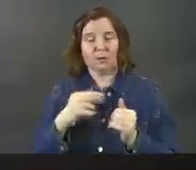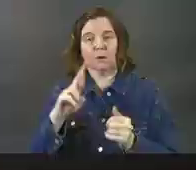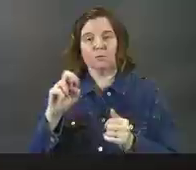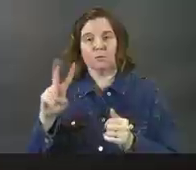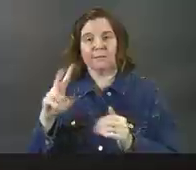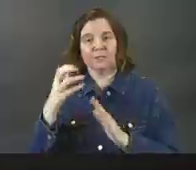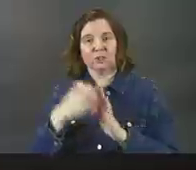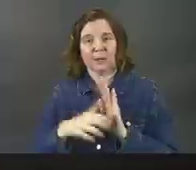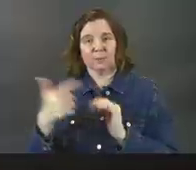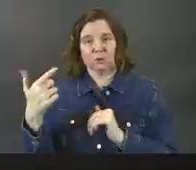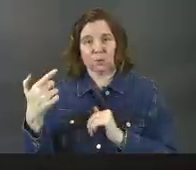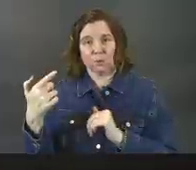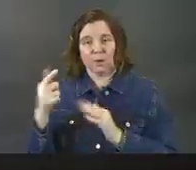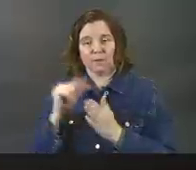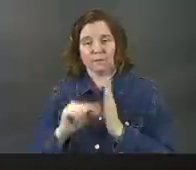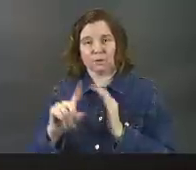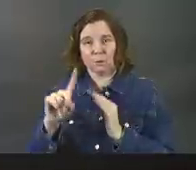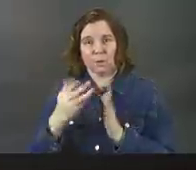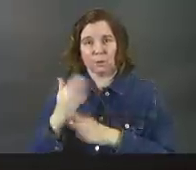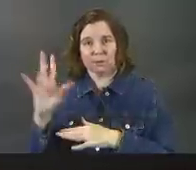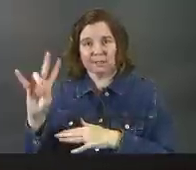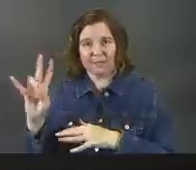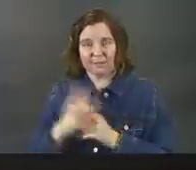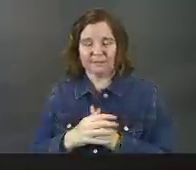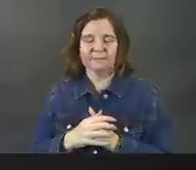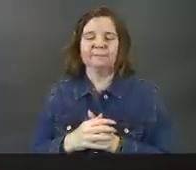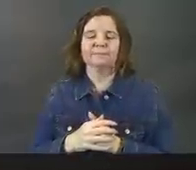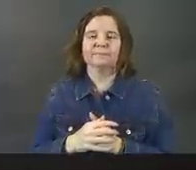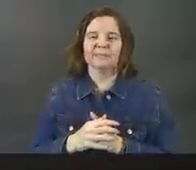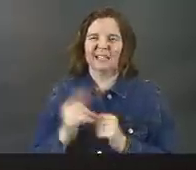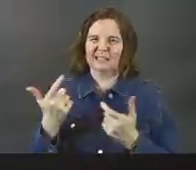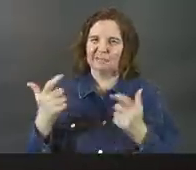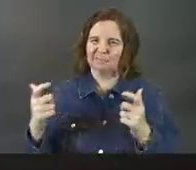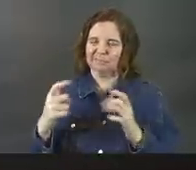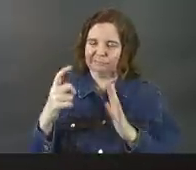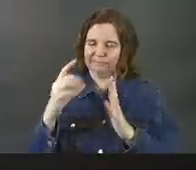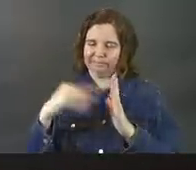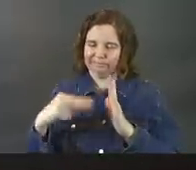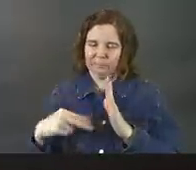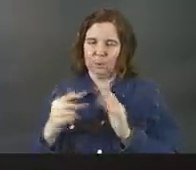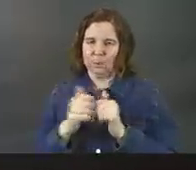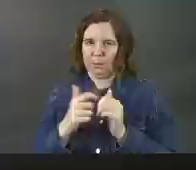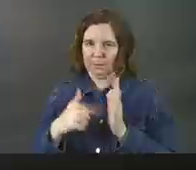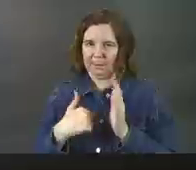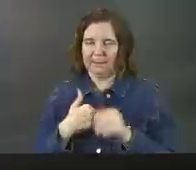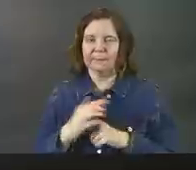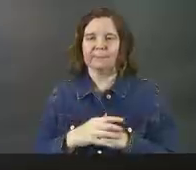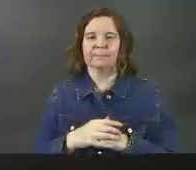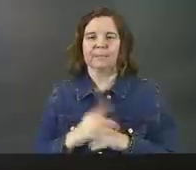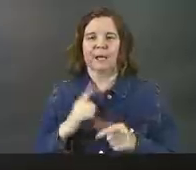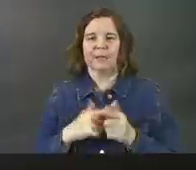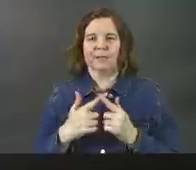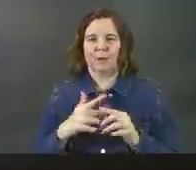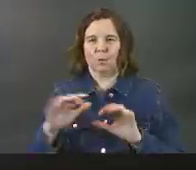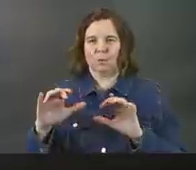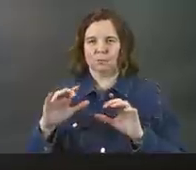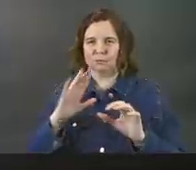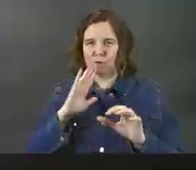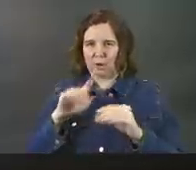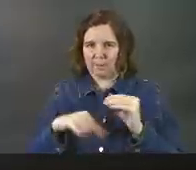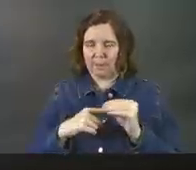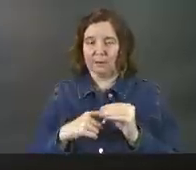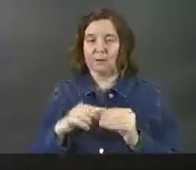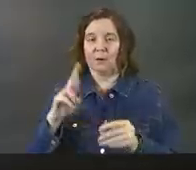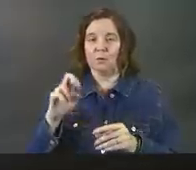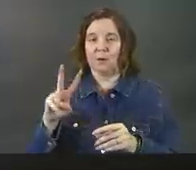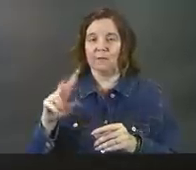Revelation chapter 21, verses 1 through 7. It's a bit of a bigger chunk of scripture, so read along with me, and then we're going to talk about it. So